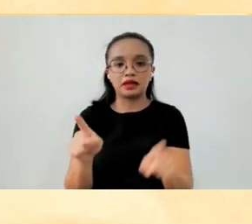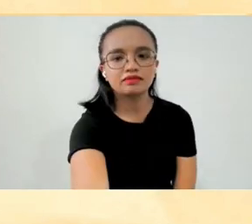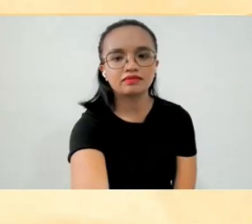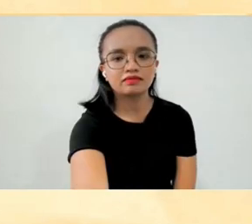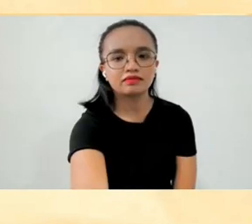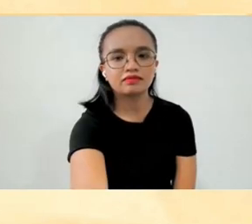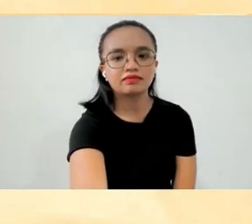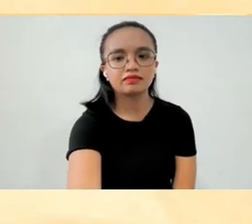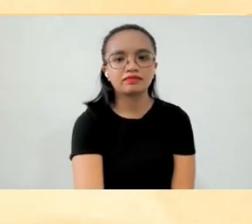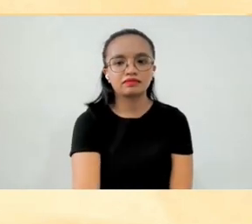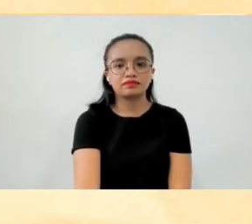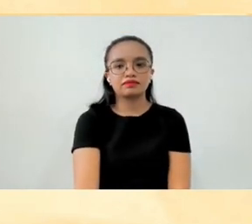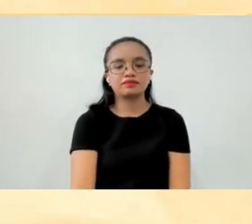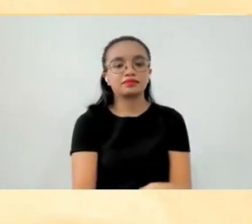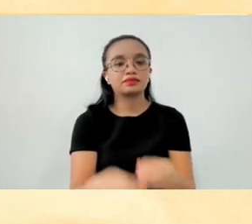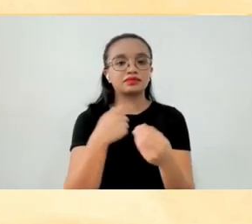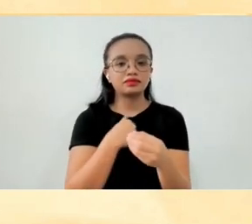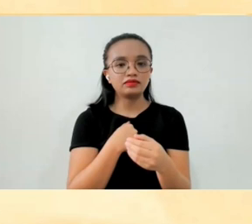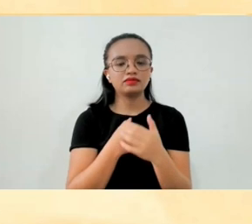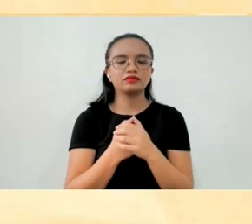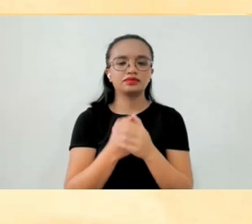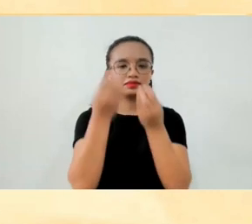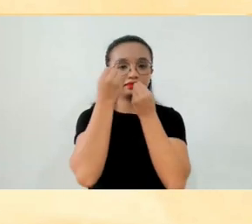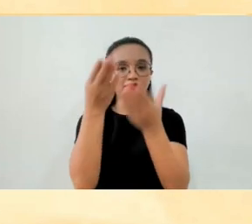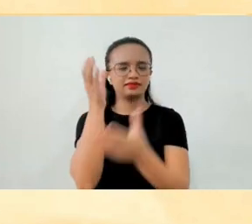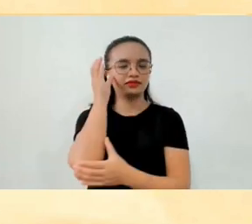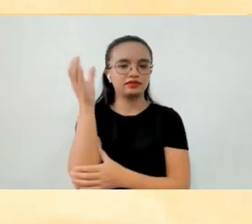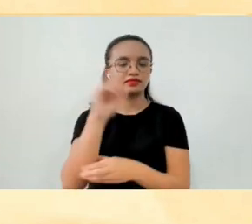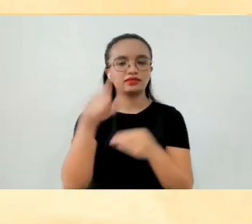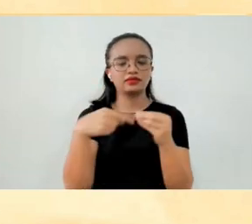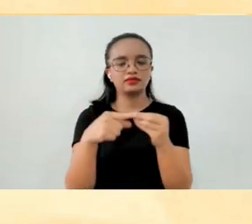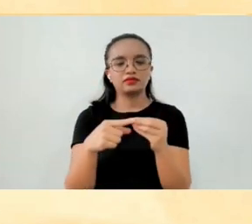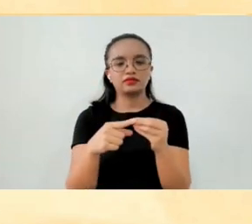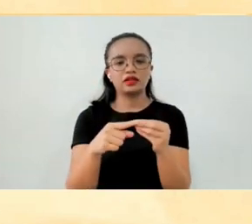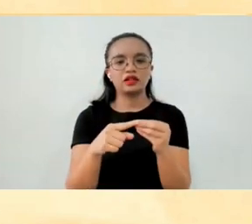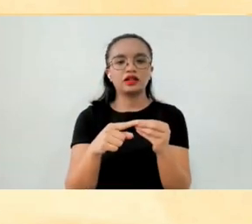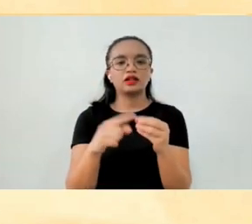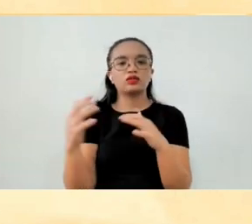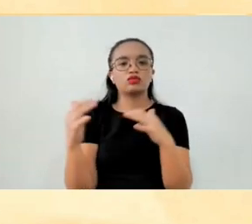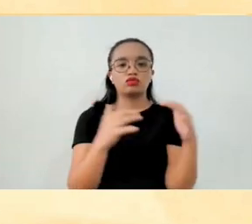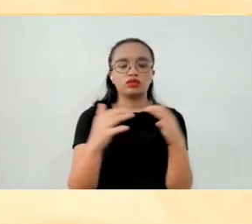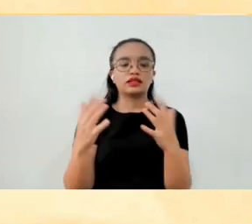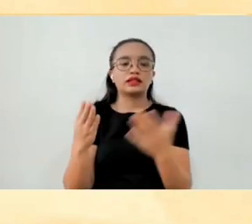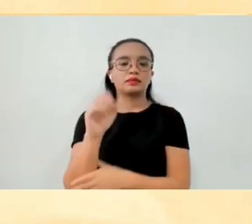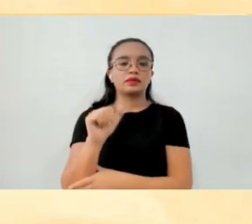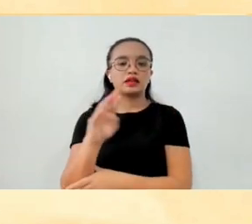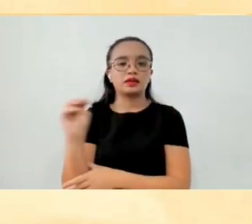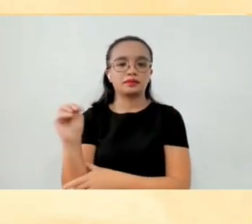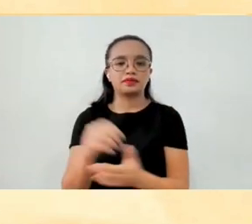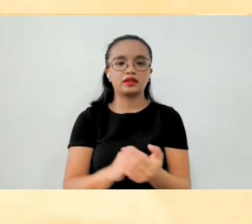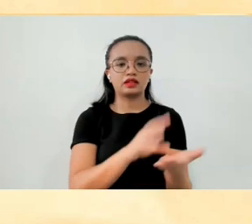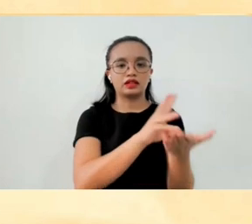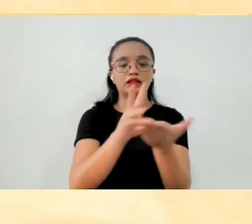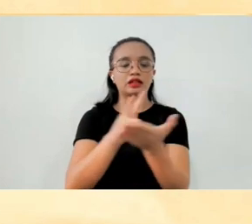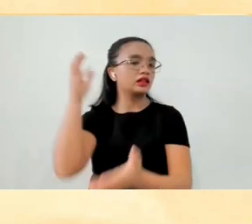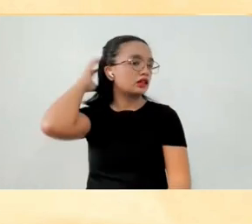development. Just to give a context or a description of the conflict in BARM, areas of Mindanao and